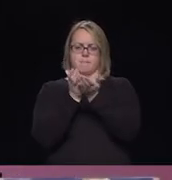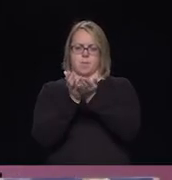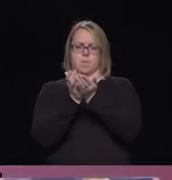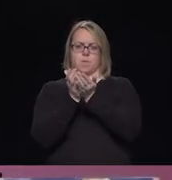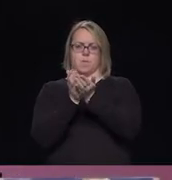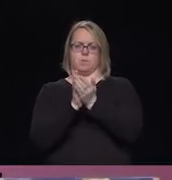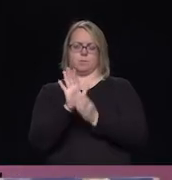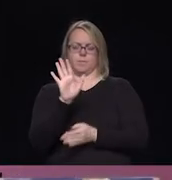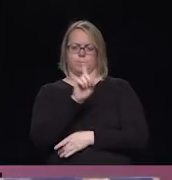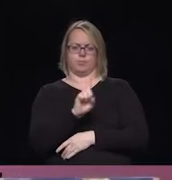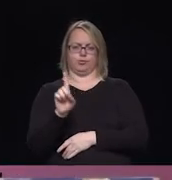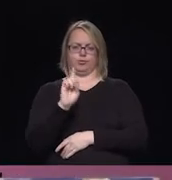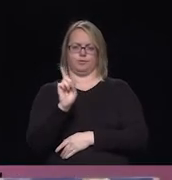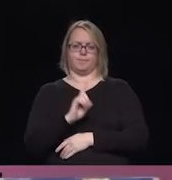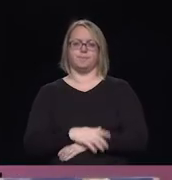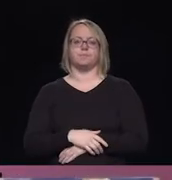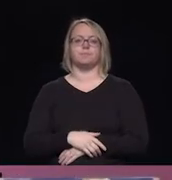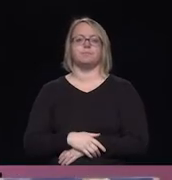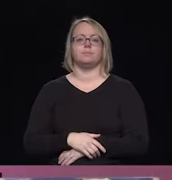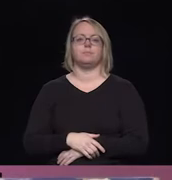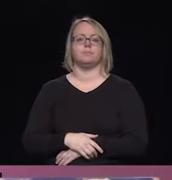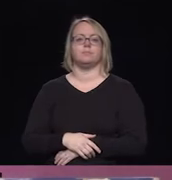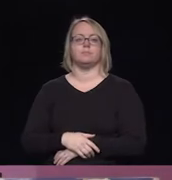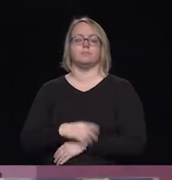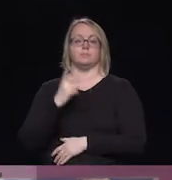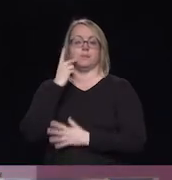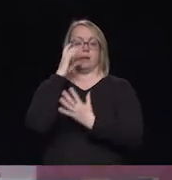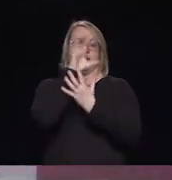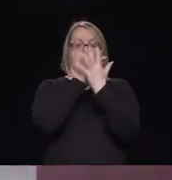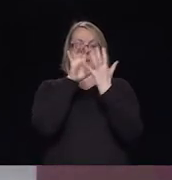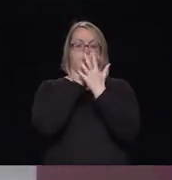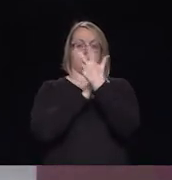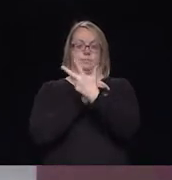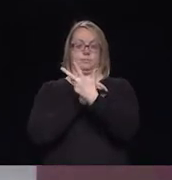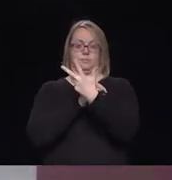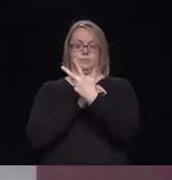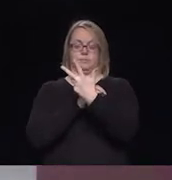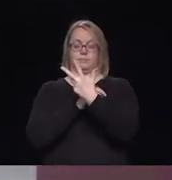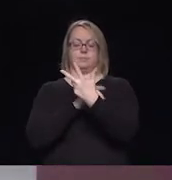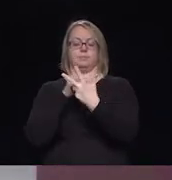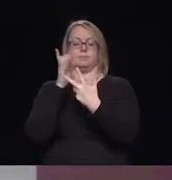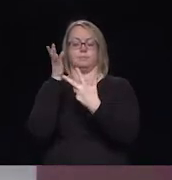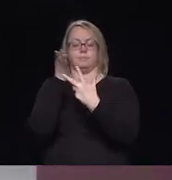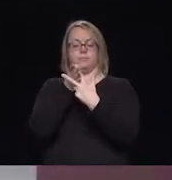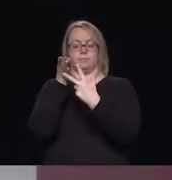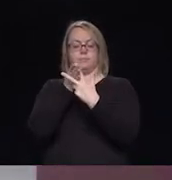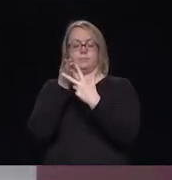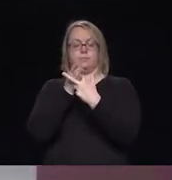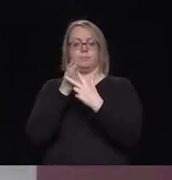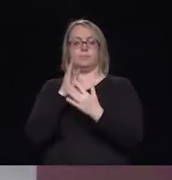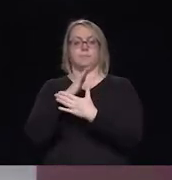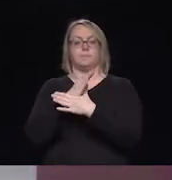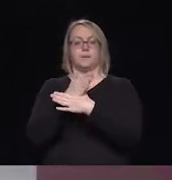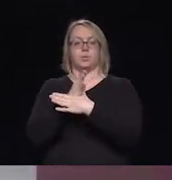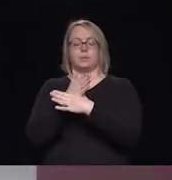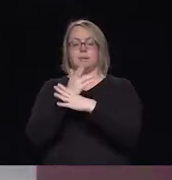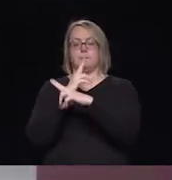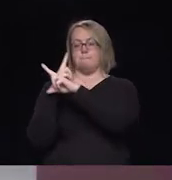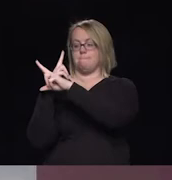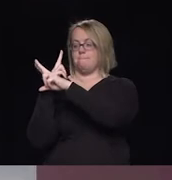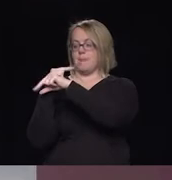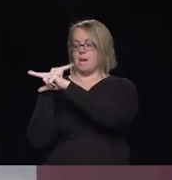and then we're going to fill in with color. Now where is the boat going to be placed? Find that gap